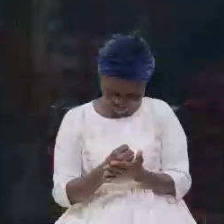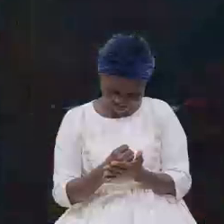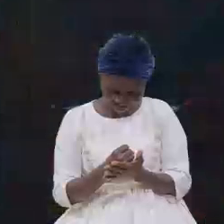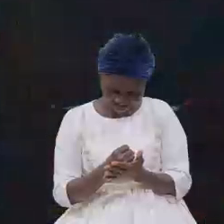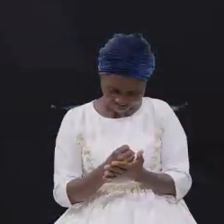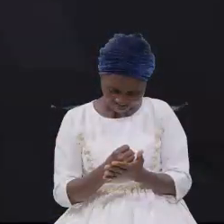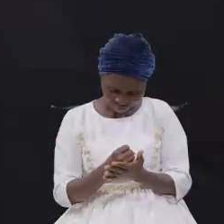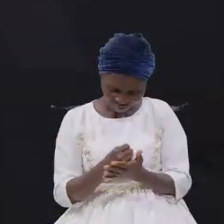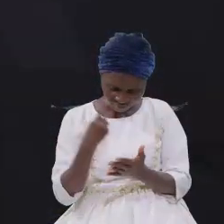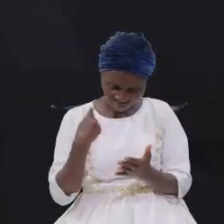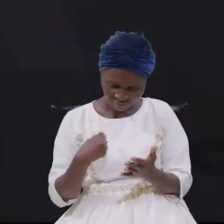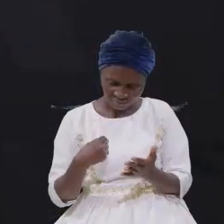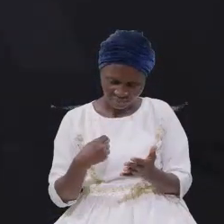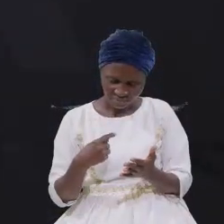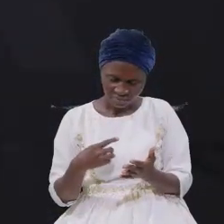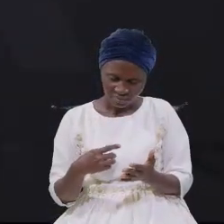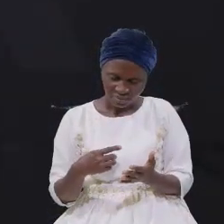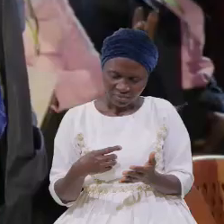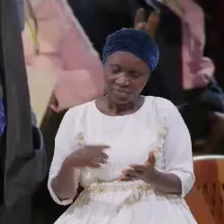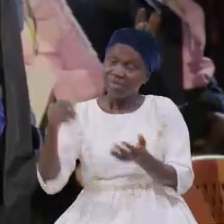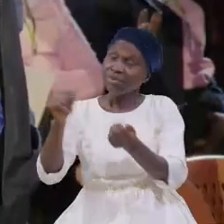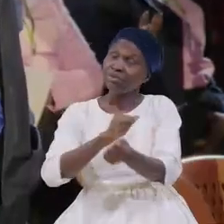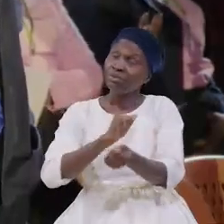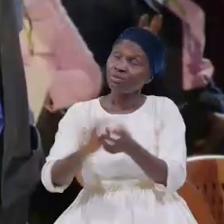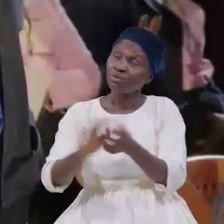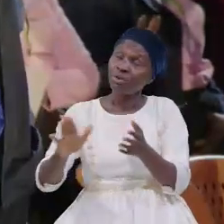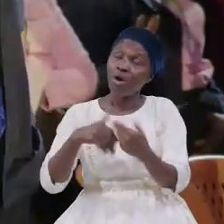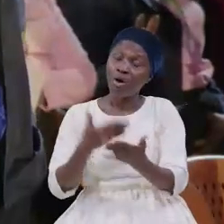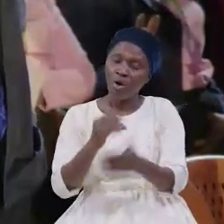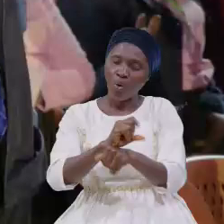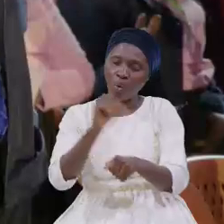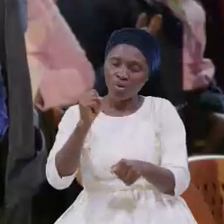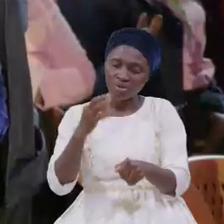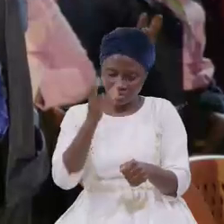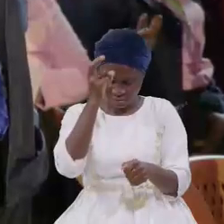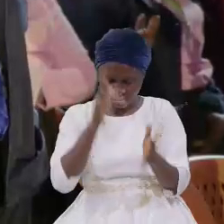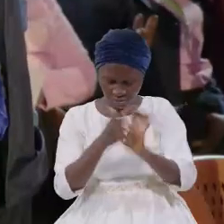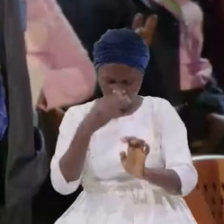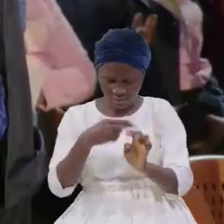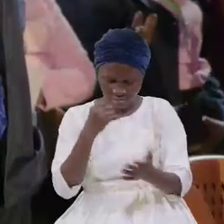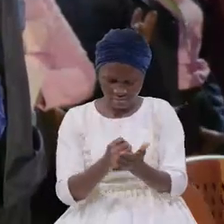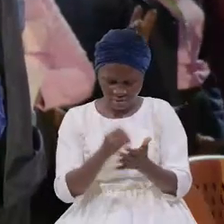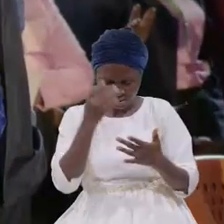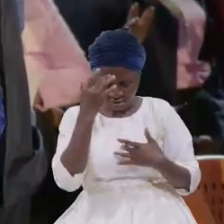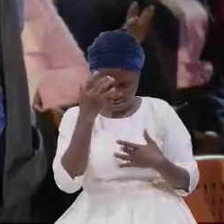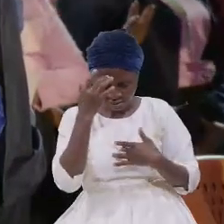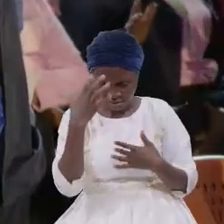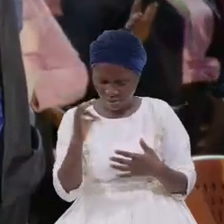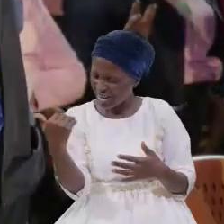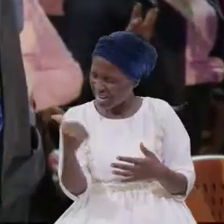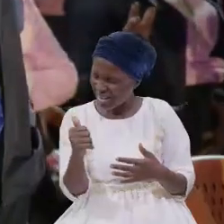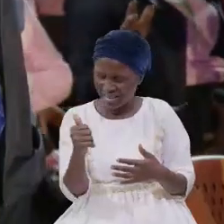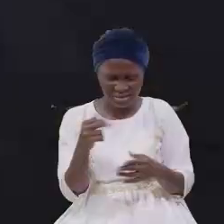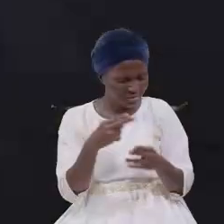Destroy all the works of the devil. Sickness of any name, any